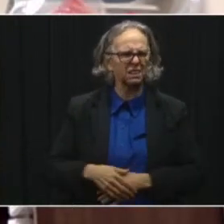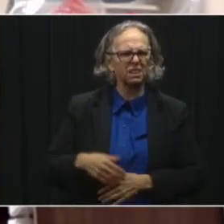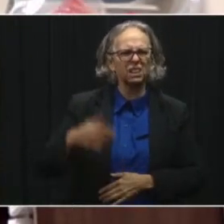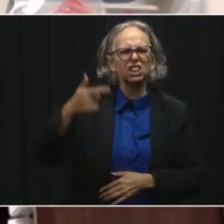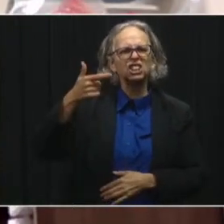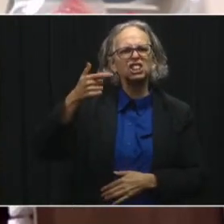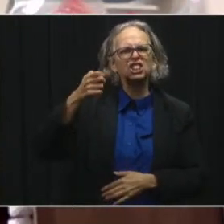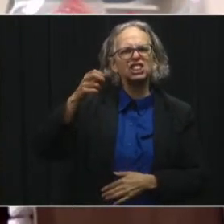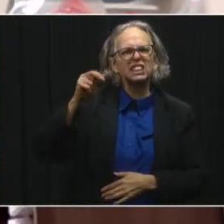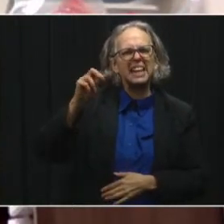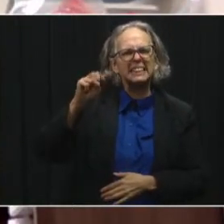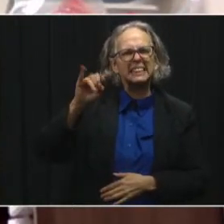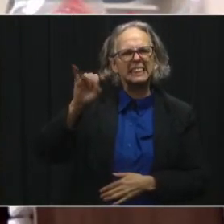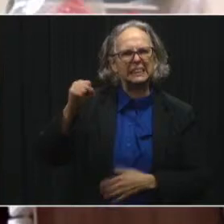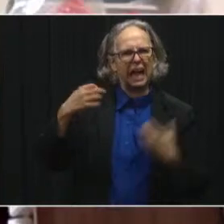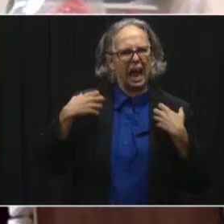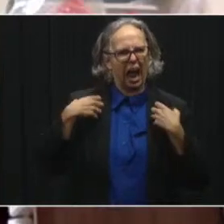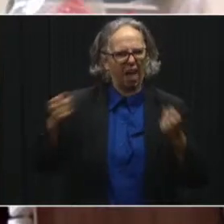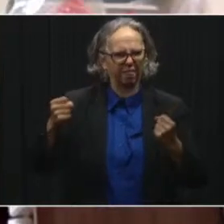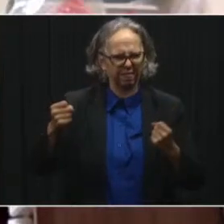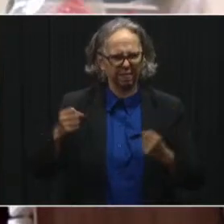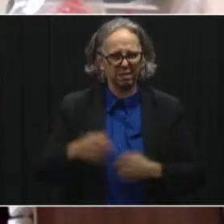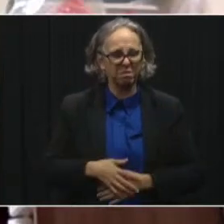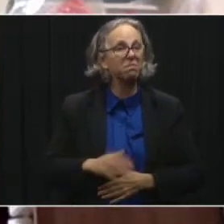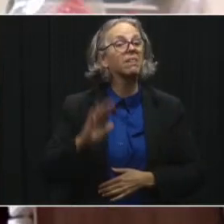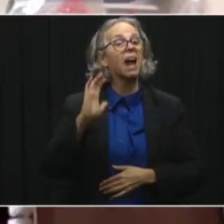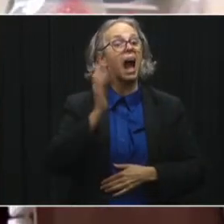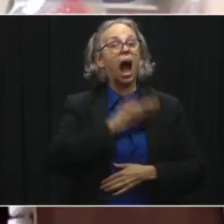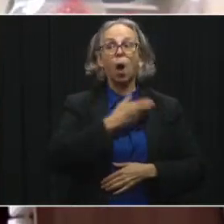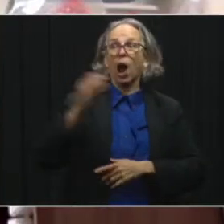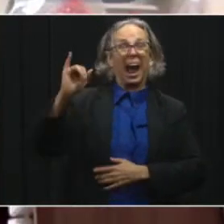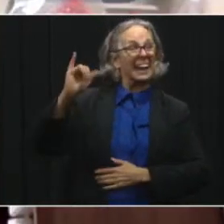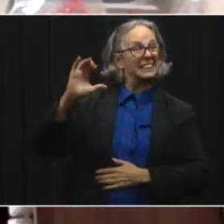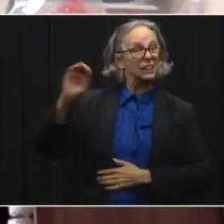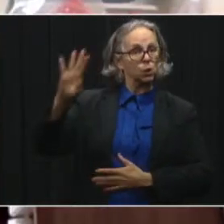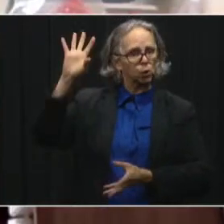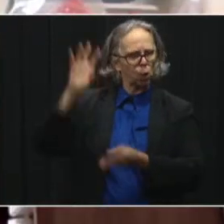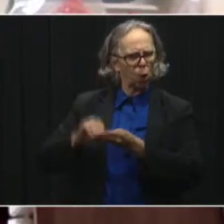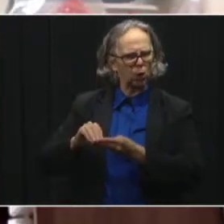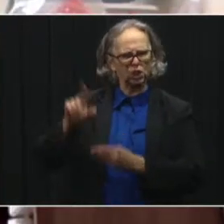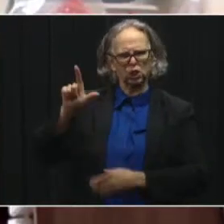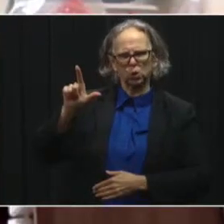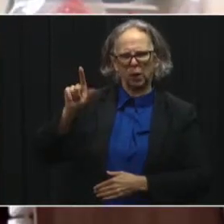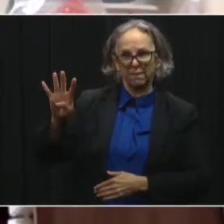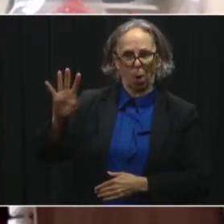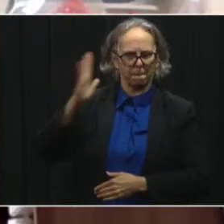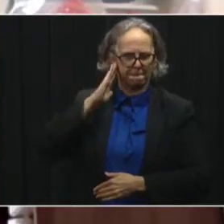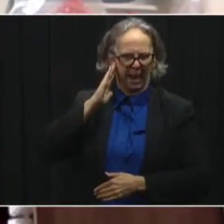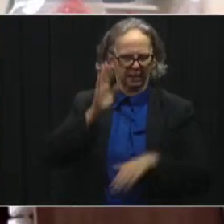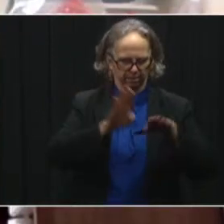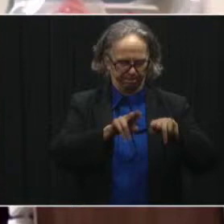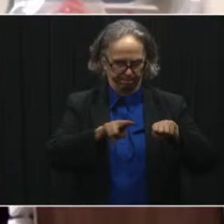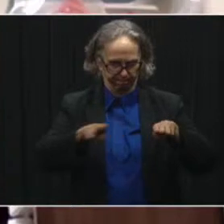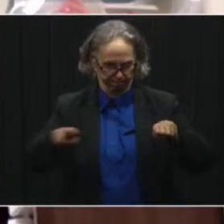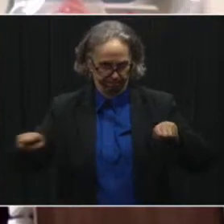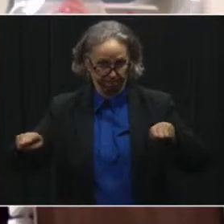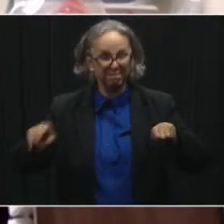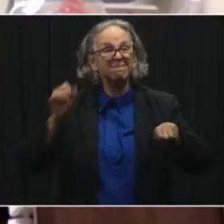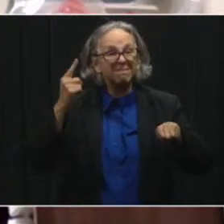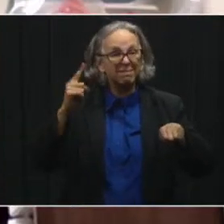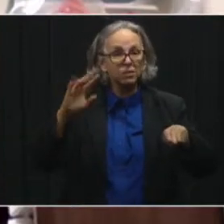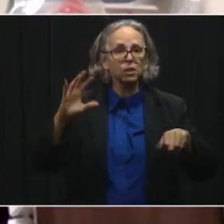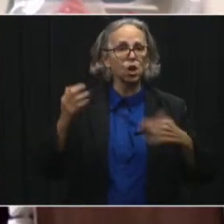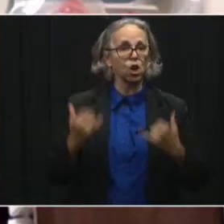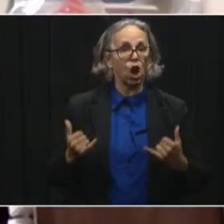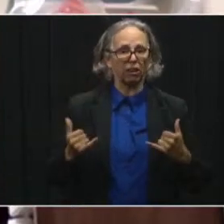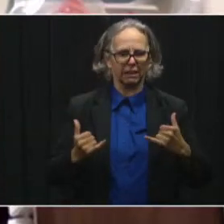24-bed ICU. It's a mixed ICU, so we see a lot of different types of patients. Currently, it's maxed out